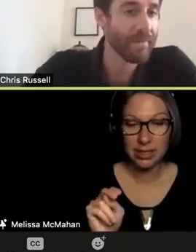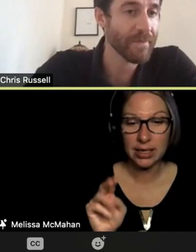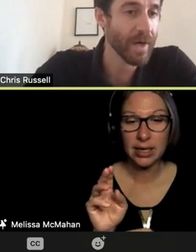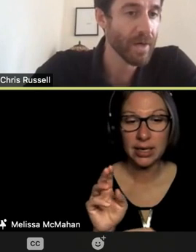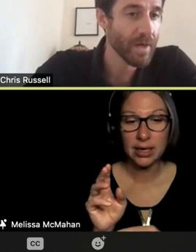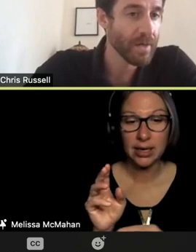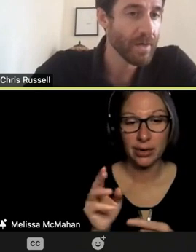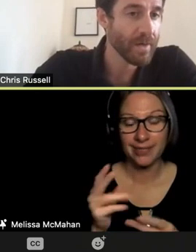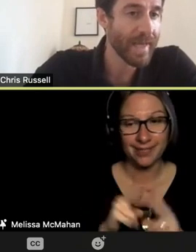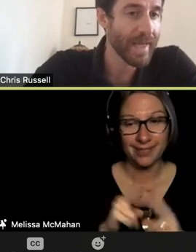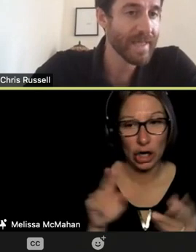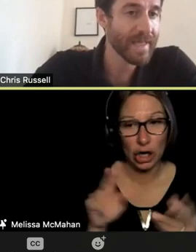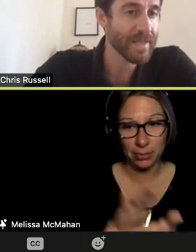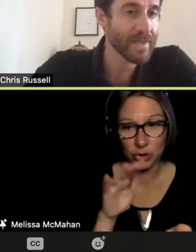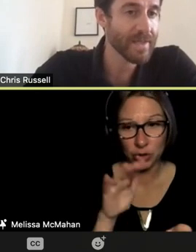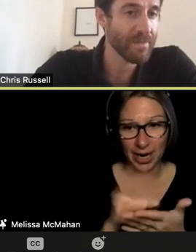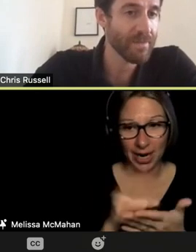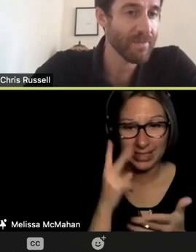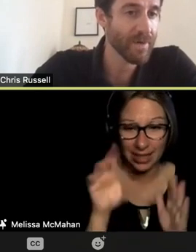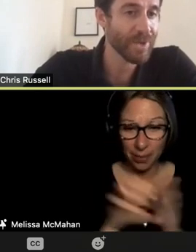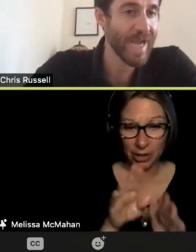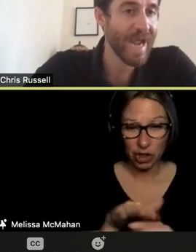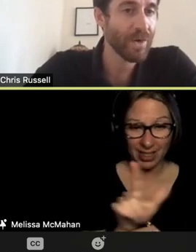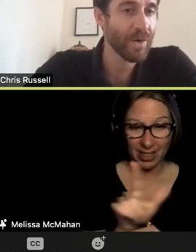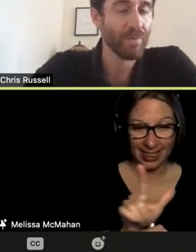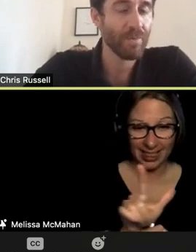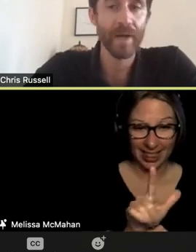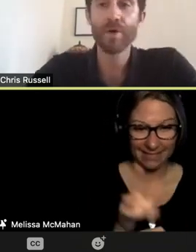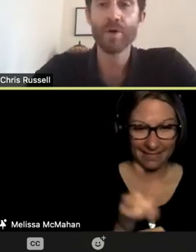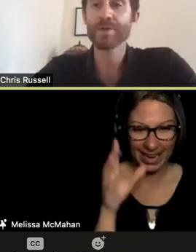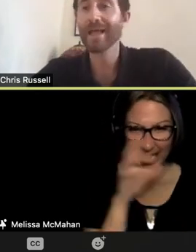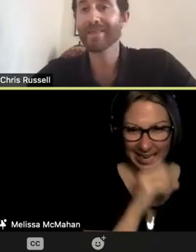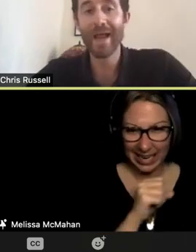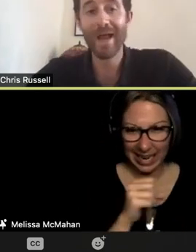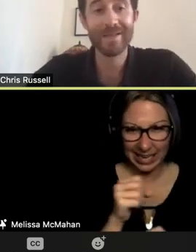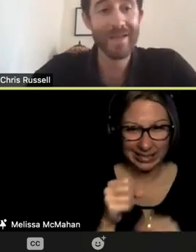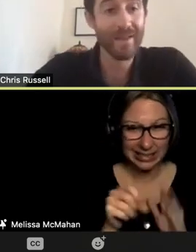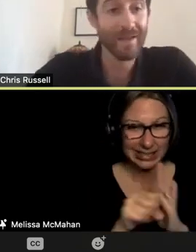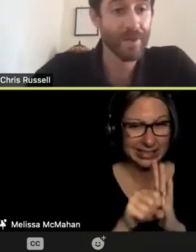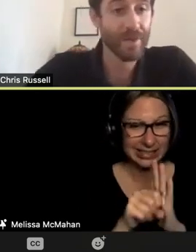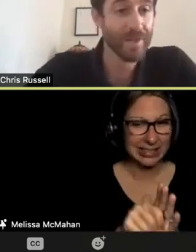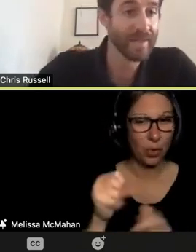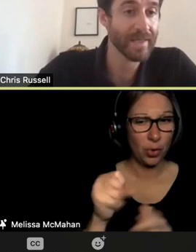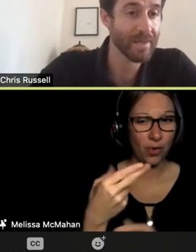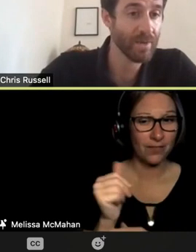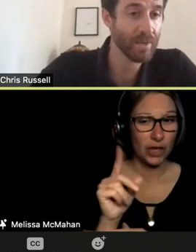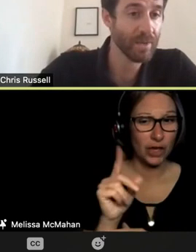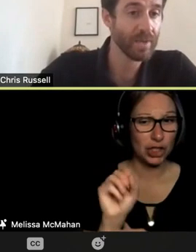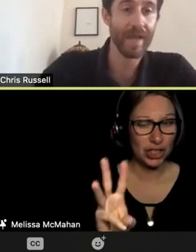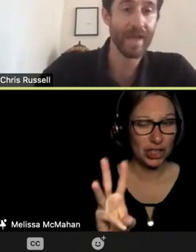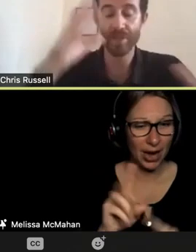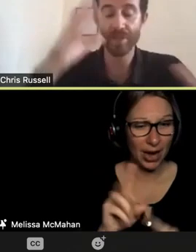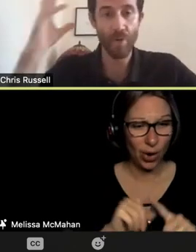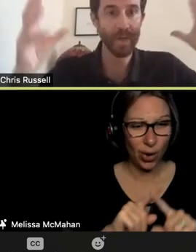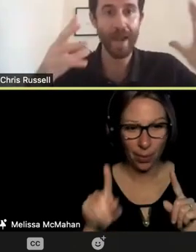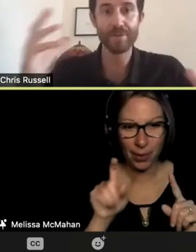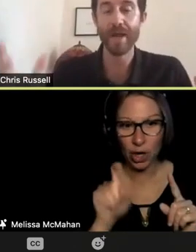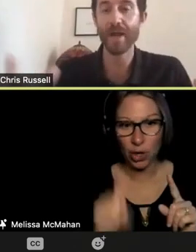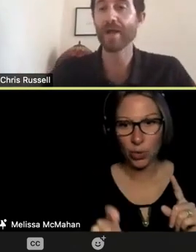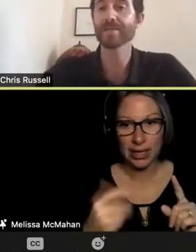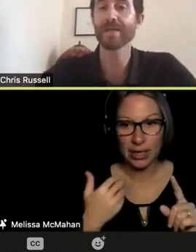one on the left there. I guess that's the symbol for shadow, but in order to get that concept, to understand that symbol, you need to have